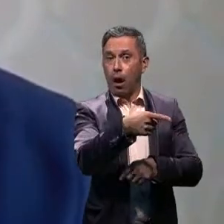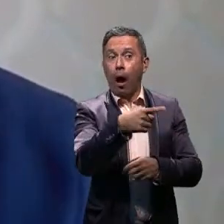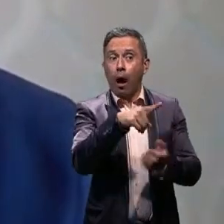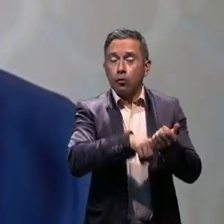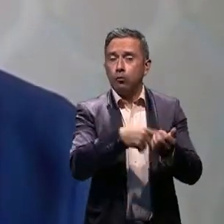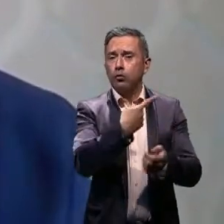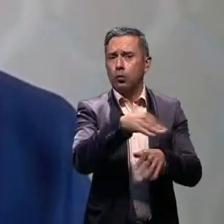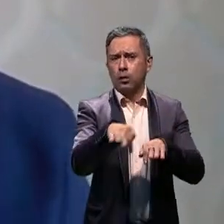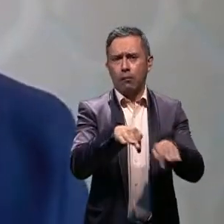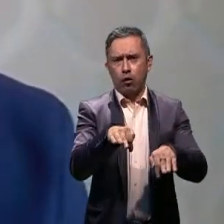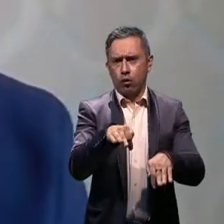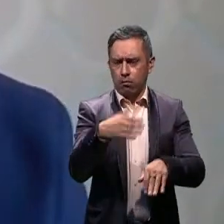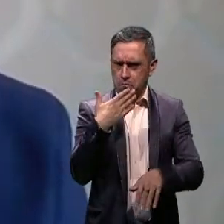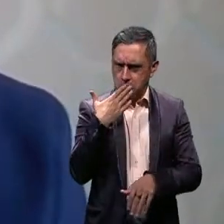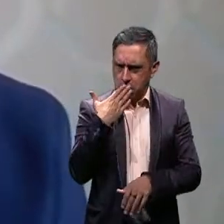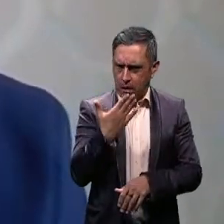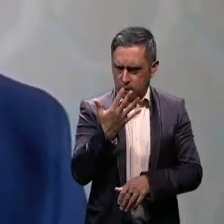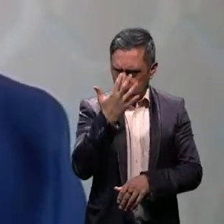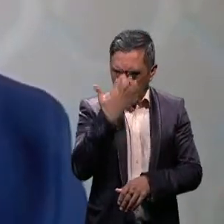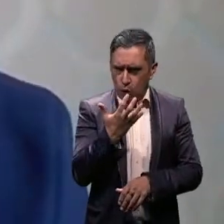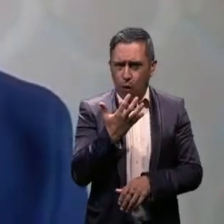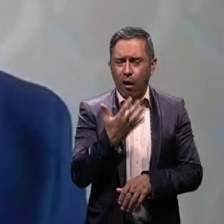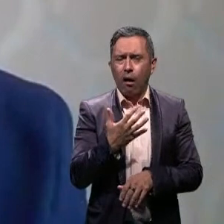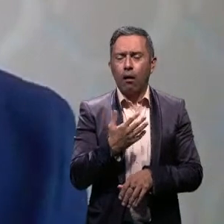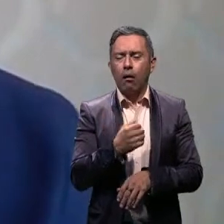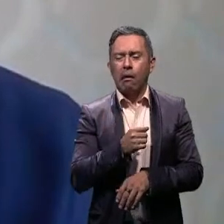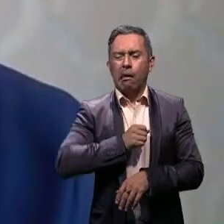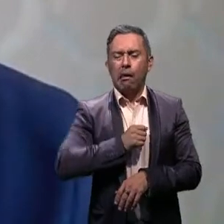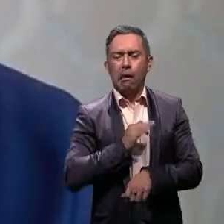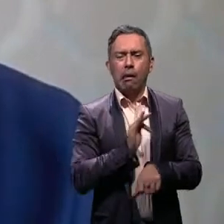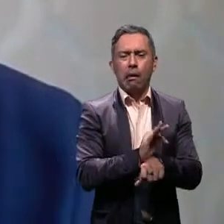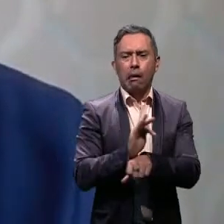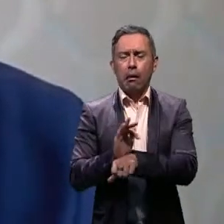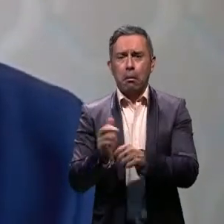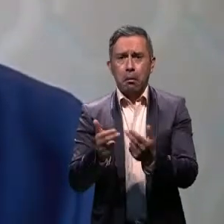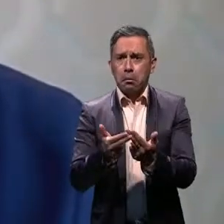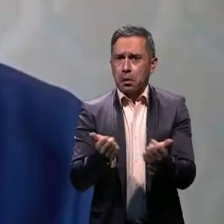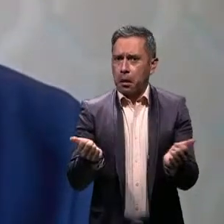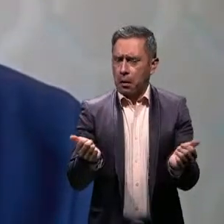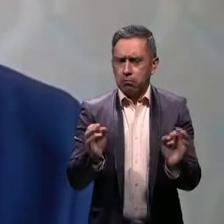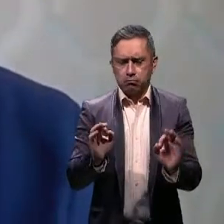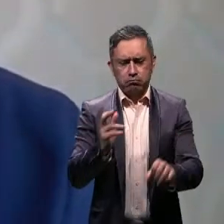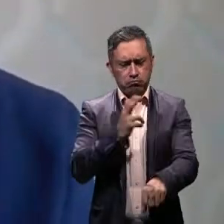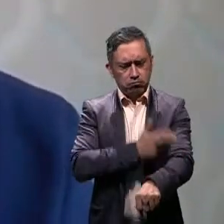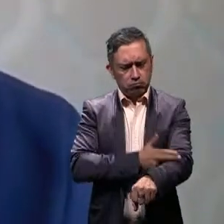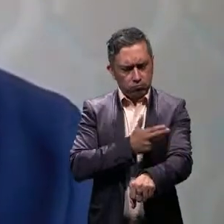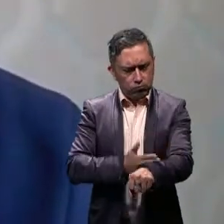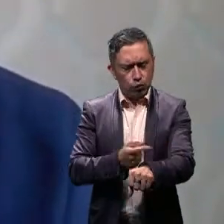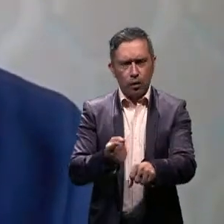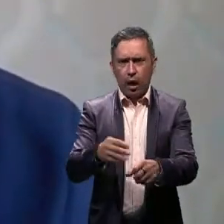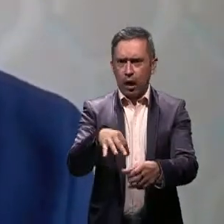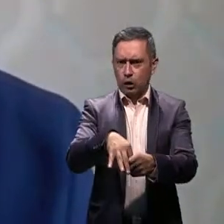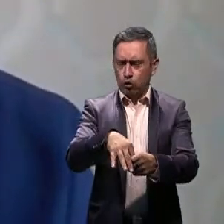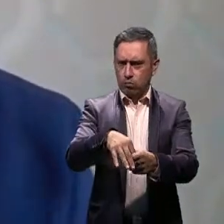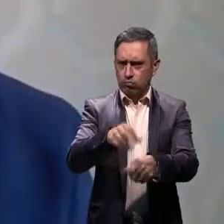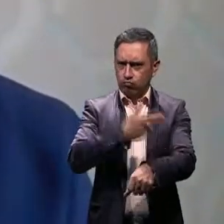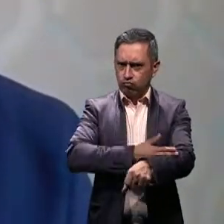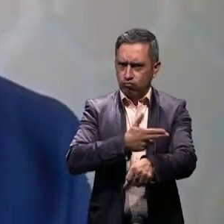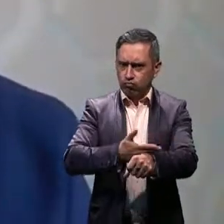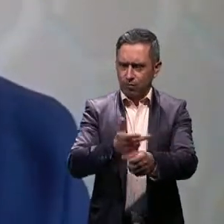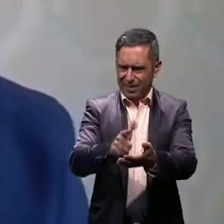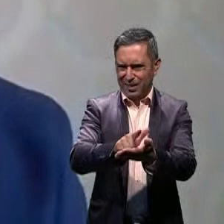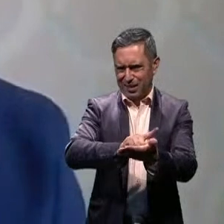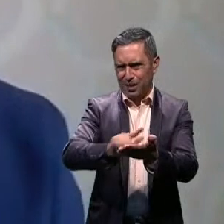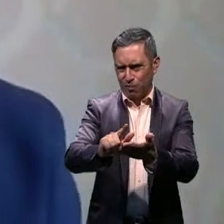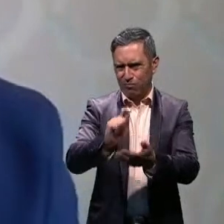job an impartial job of work that have conducted clean elections. This